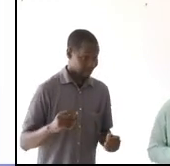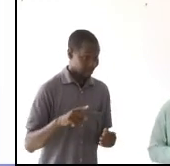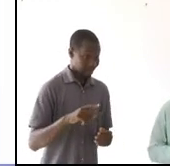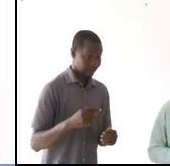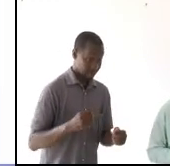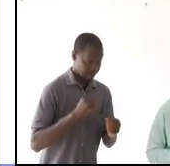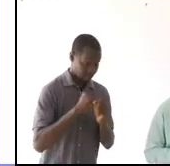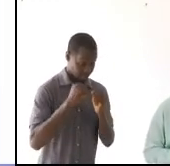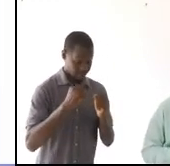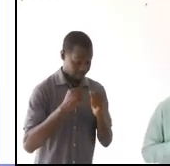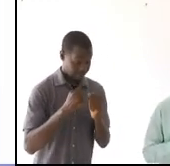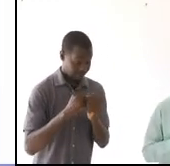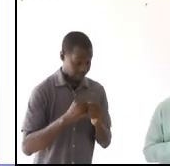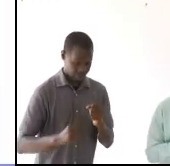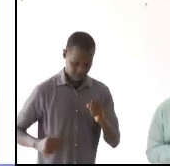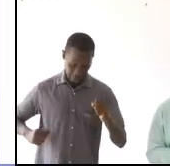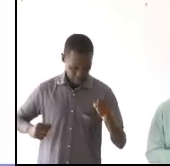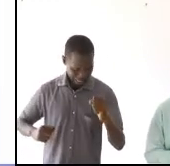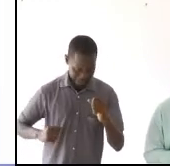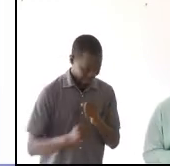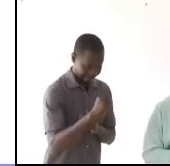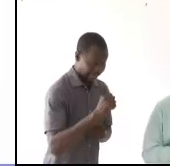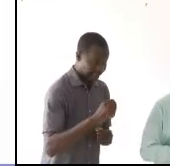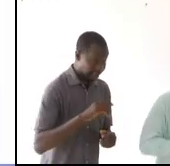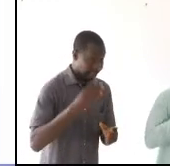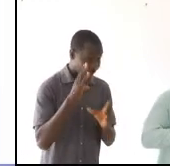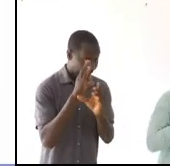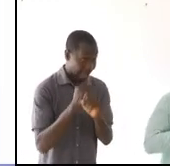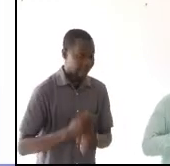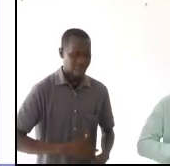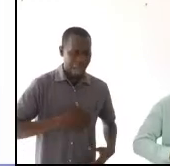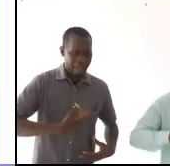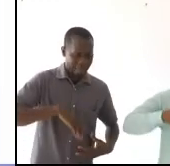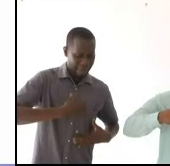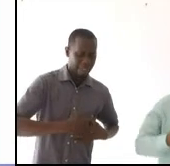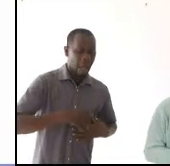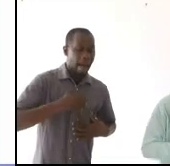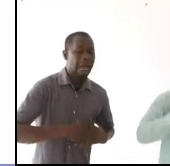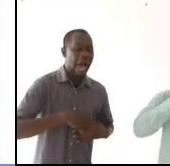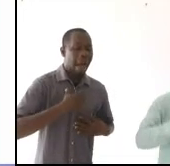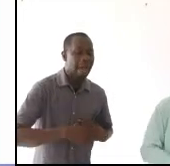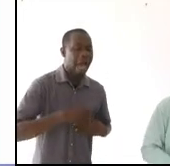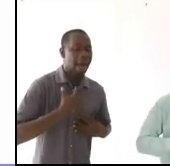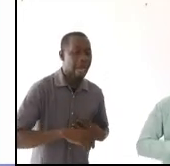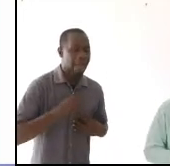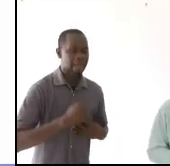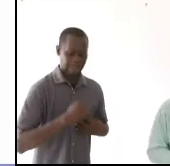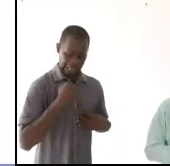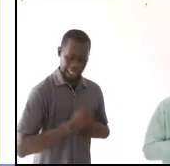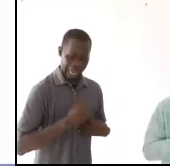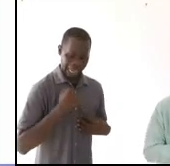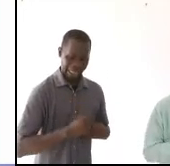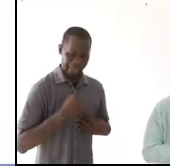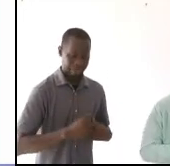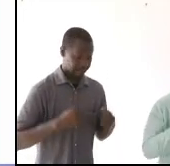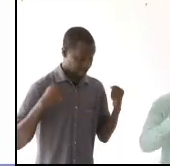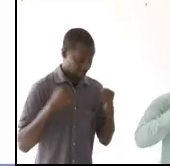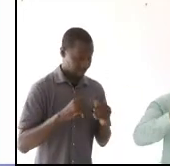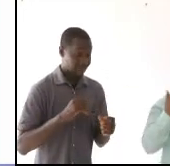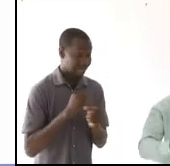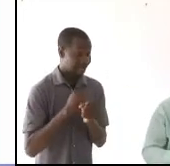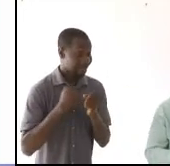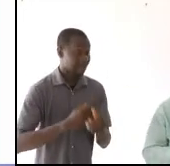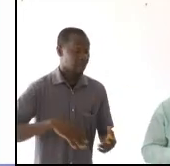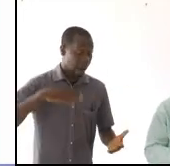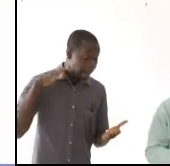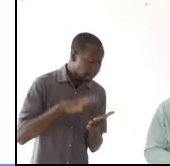need to defend yourself, you are prepared for fight. Your heart is beating, your lungs, you know, you're breathing hard. That helps to pump